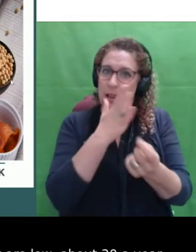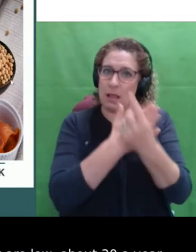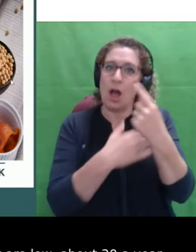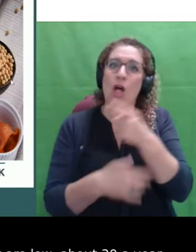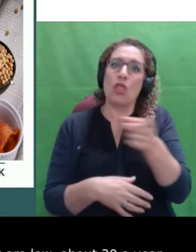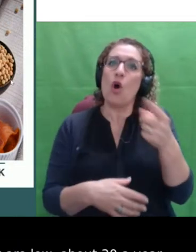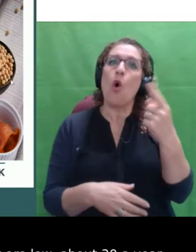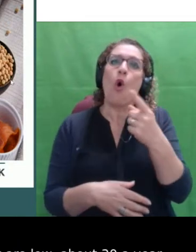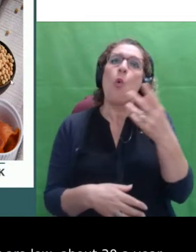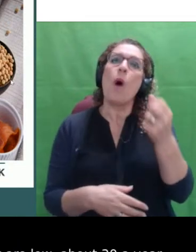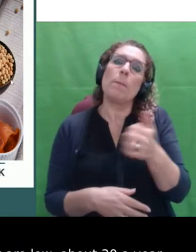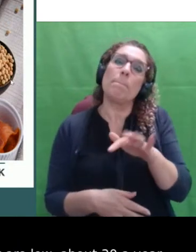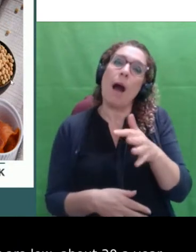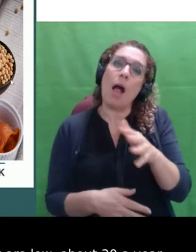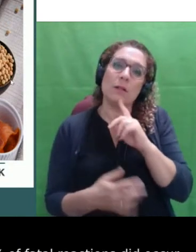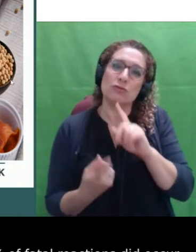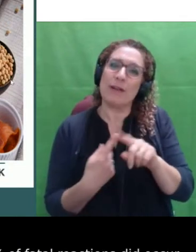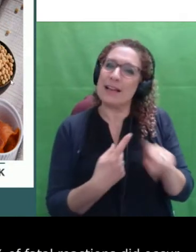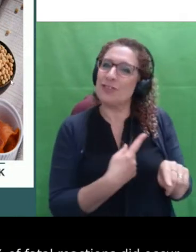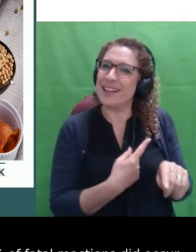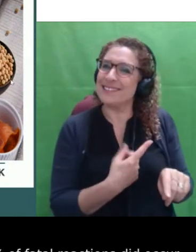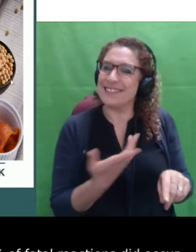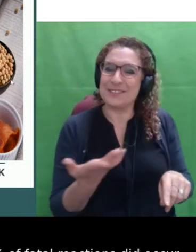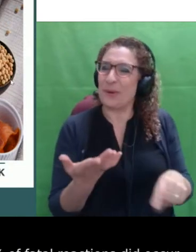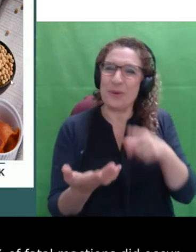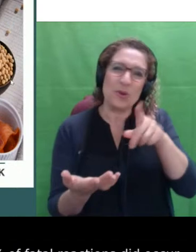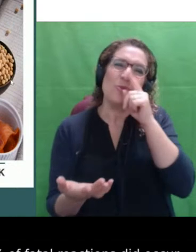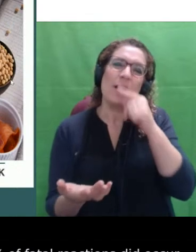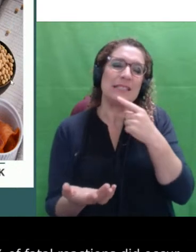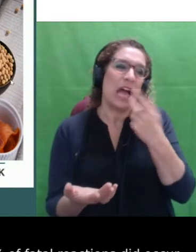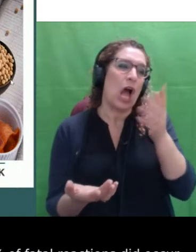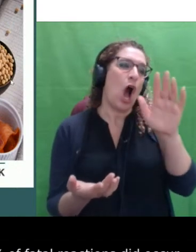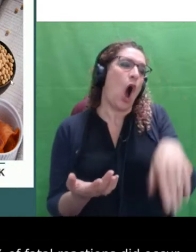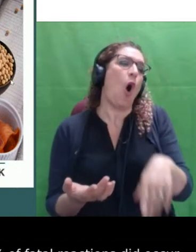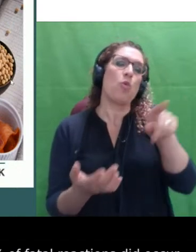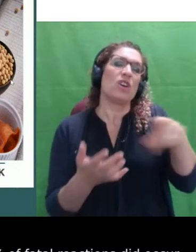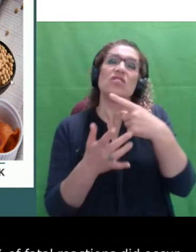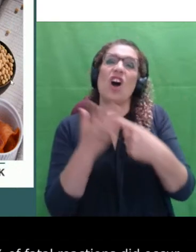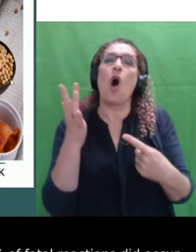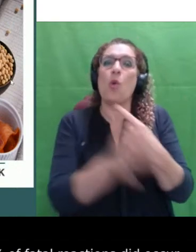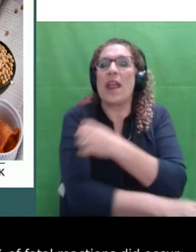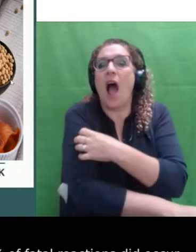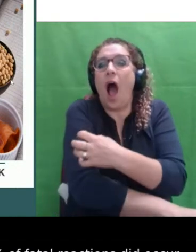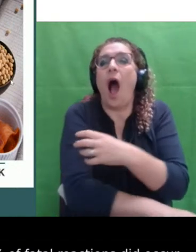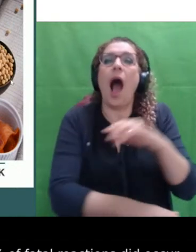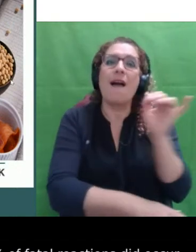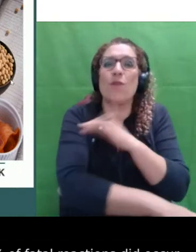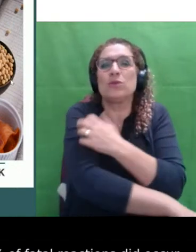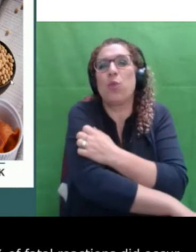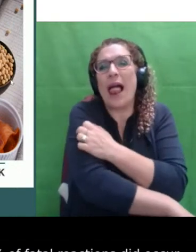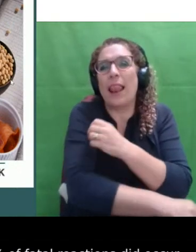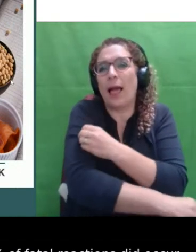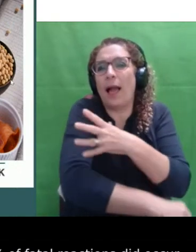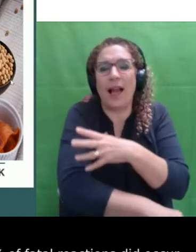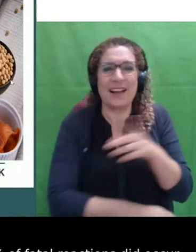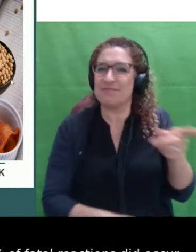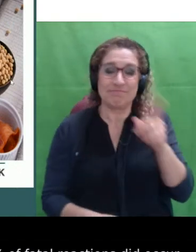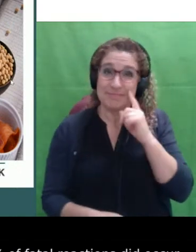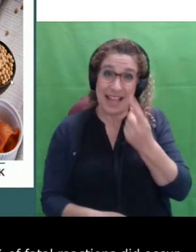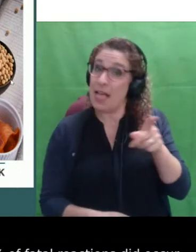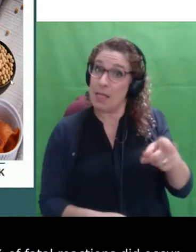mild reactions so you can't say to someone oh you've only ever had hives and swelling that's all that'll ever happen with my own son that was all that ever used to happen